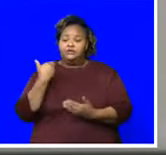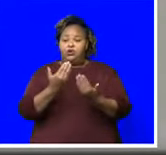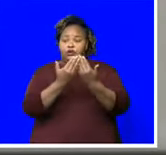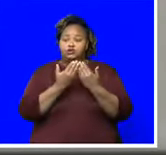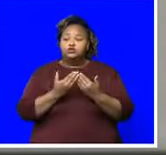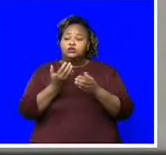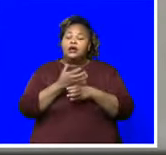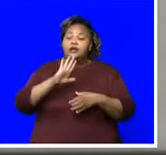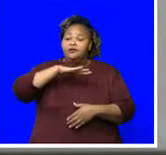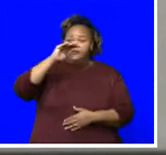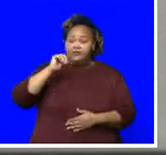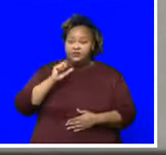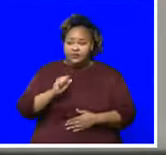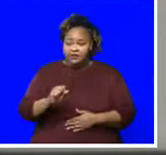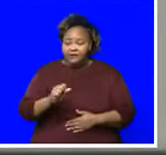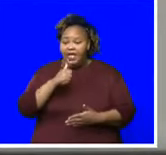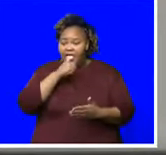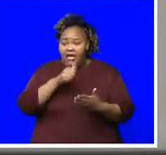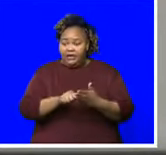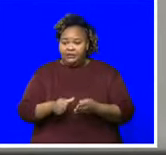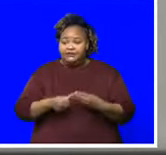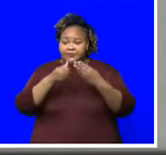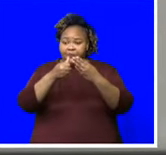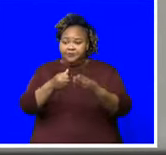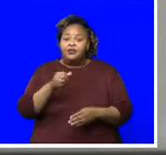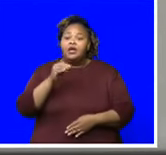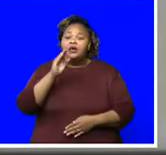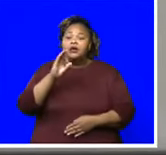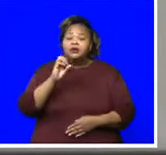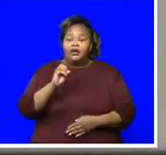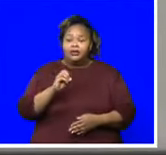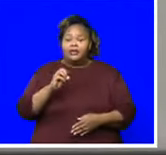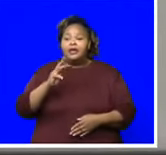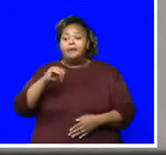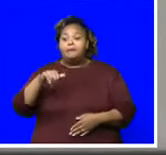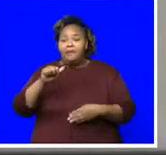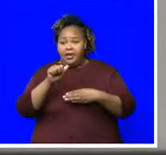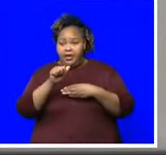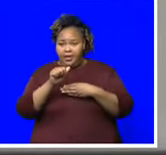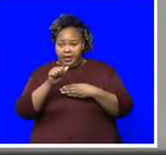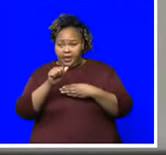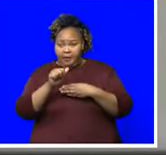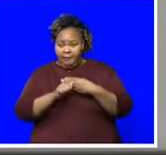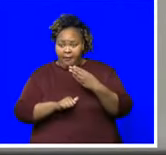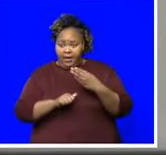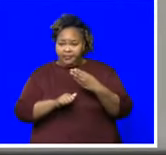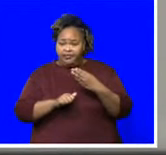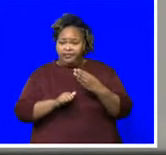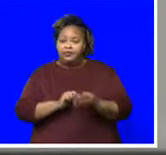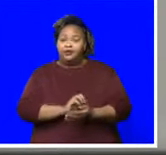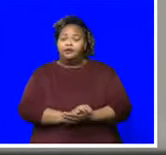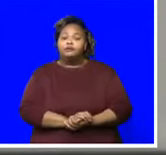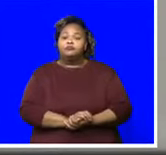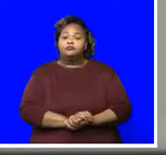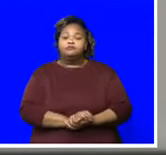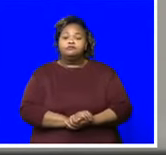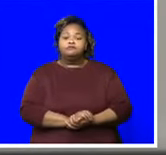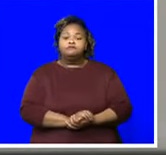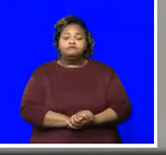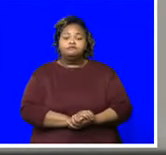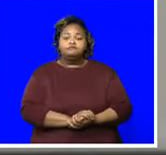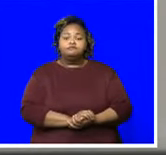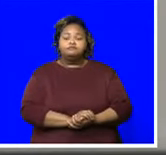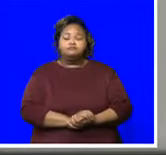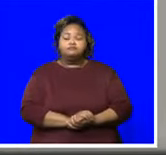dated 23rd May 2020, acceded to the request by the Minister of Education and Training of